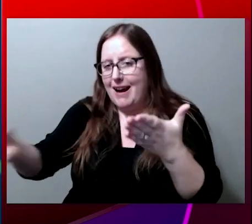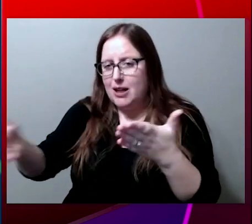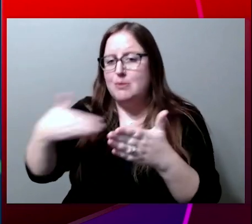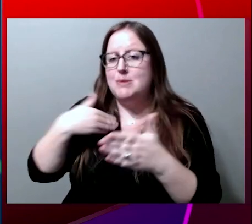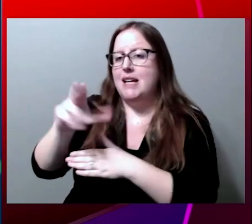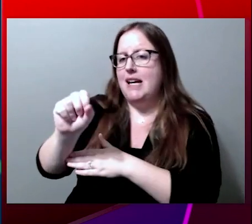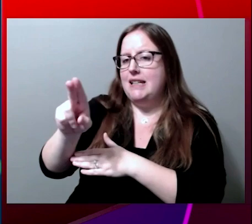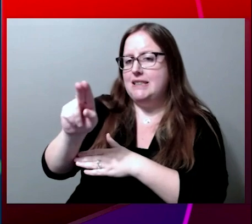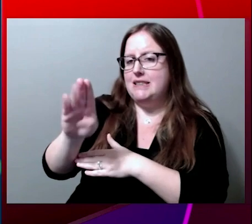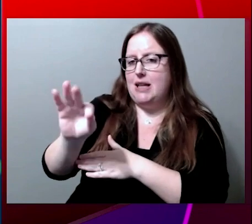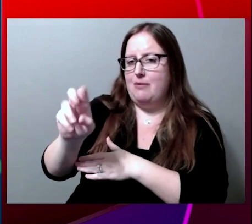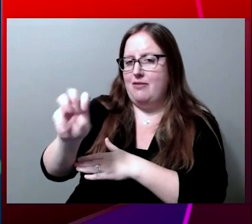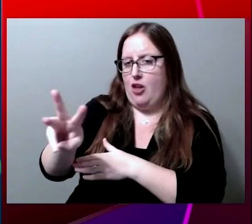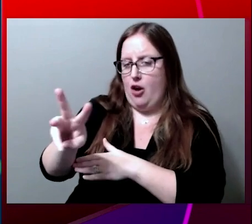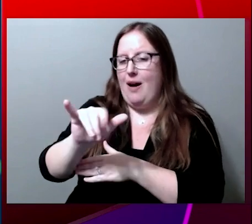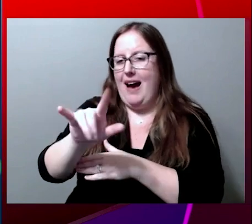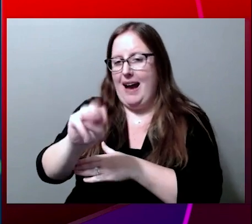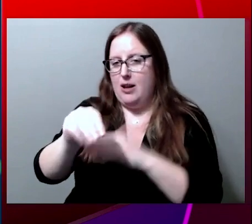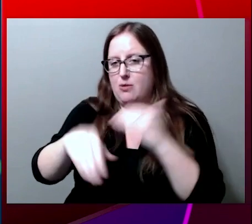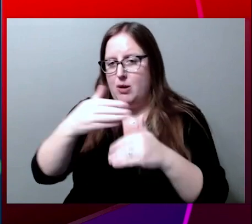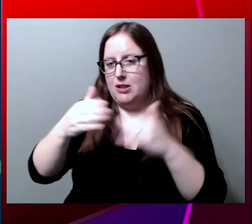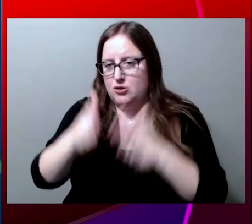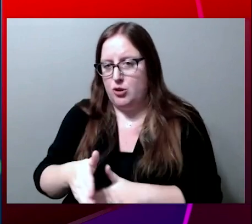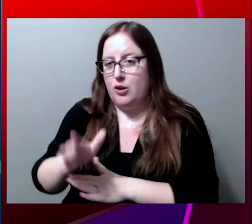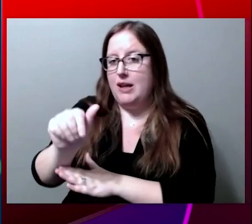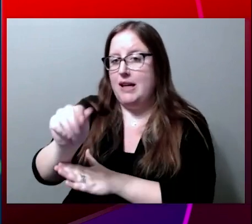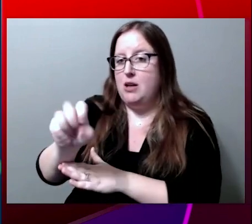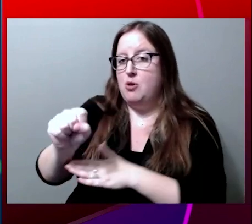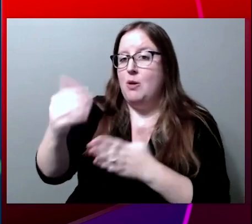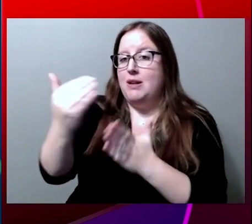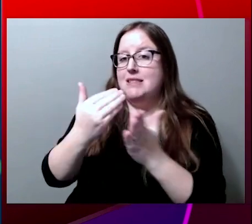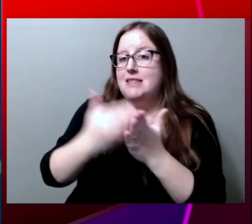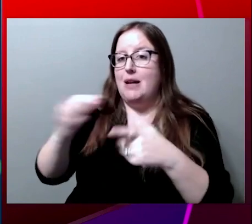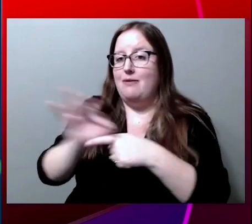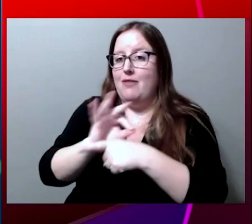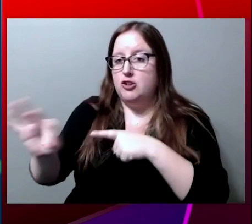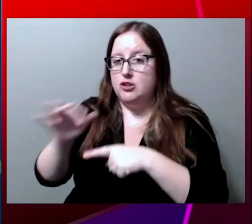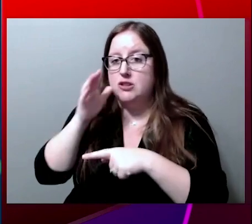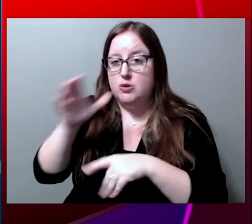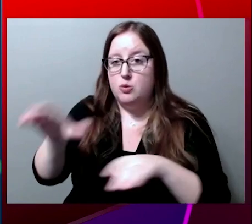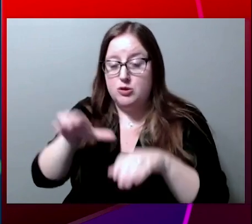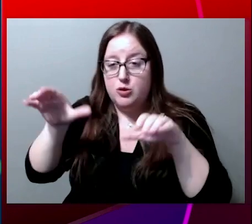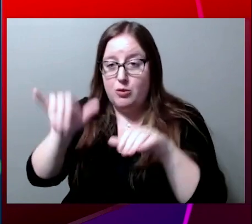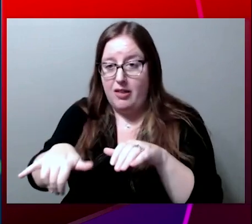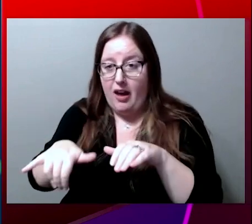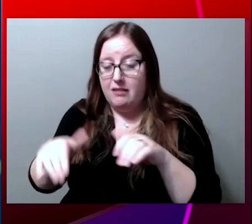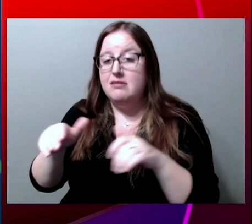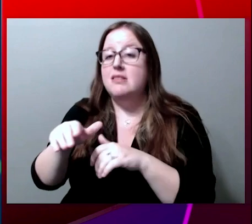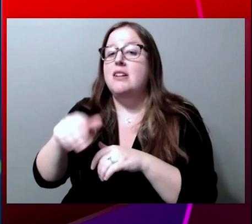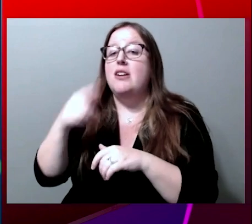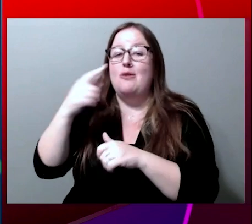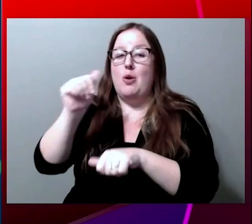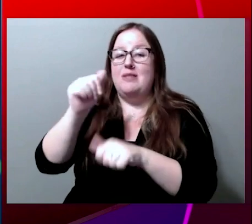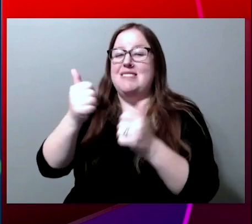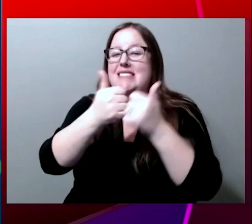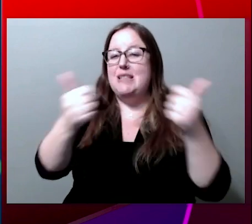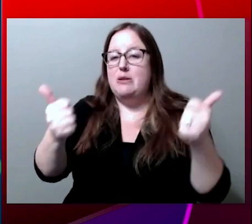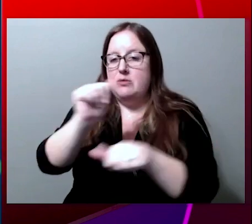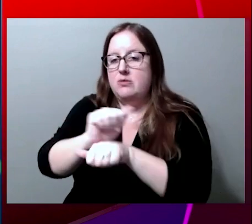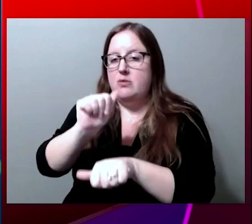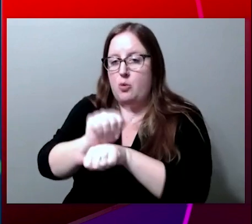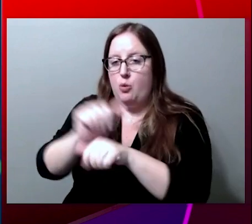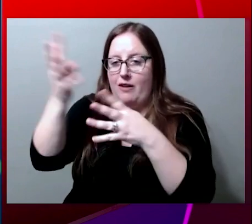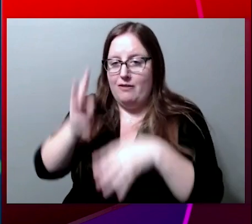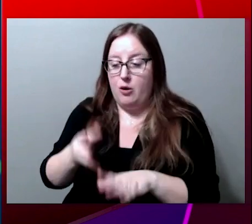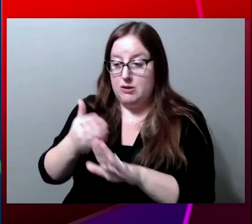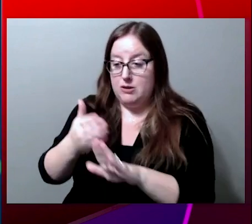called an item processor. And AWS Step Functions will execute a sub-workflow for each one of those. Prior to this, it would happen